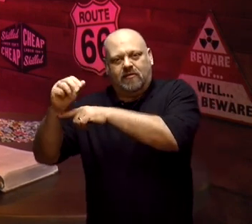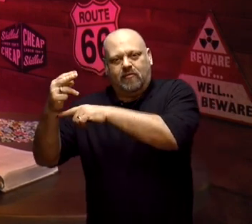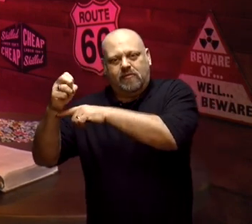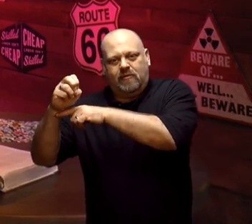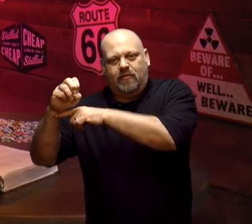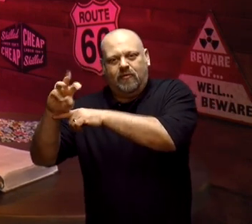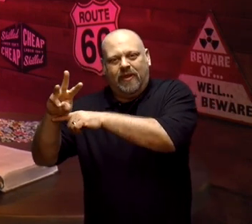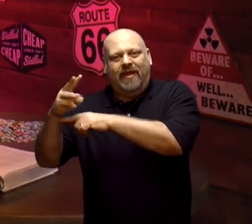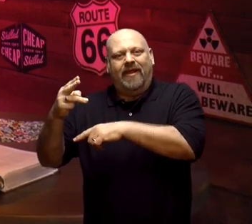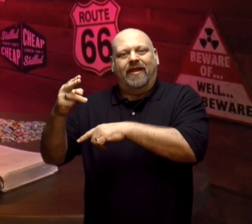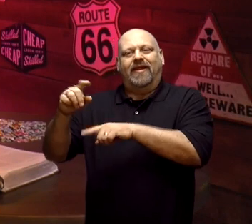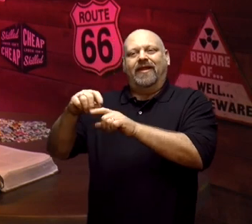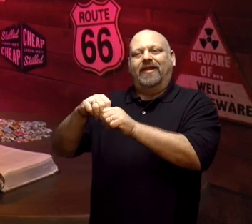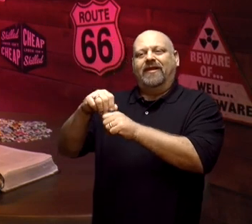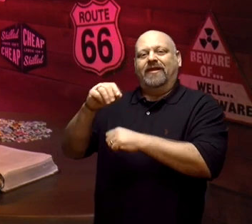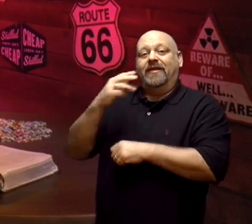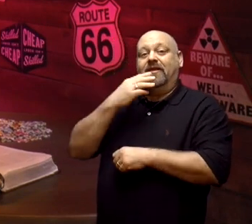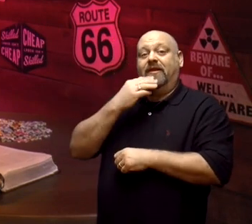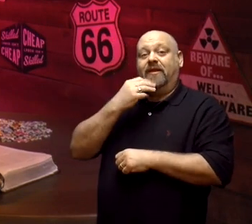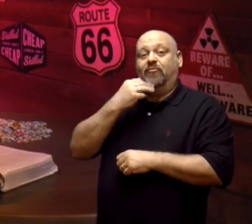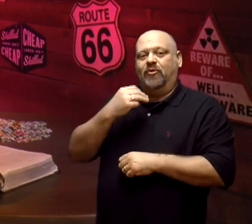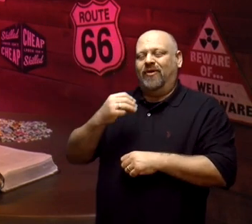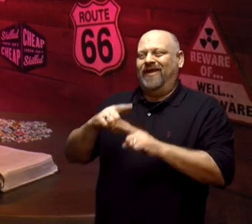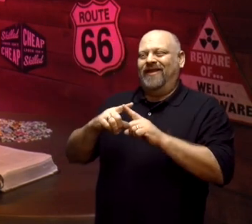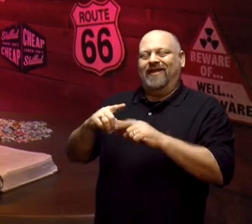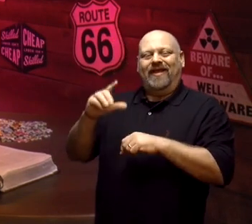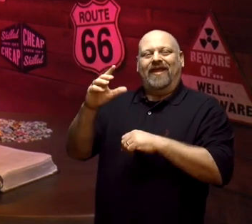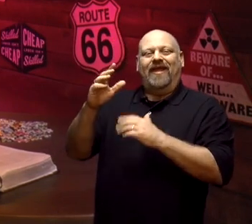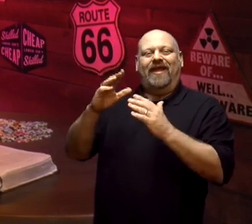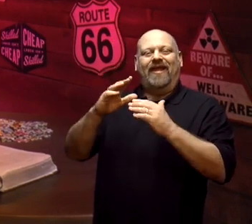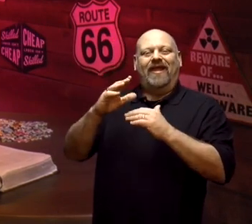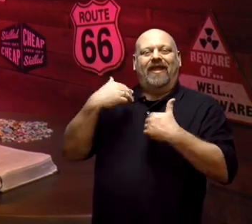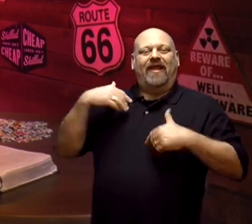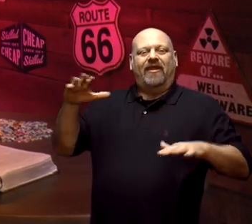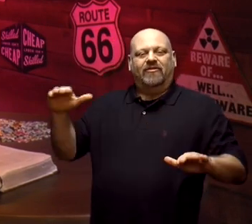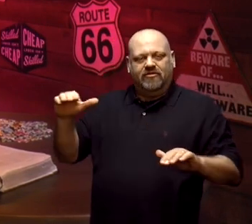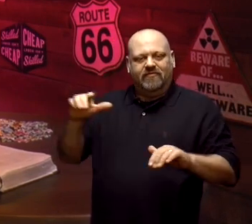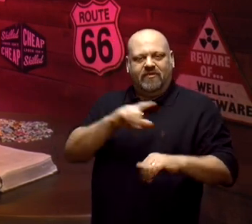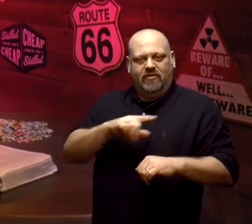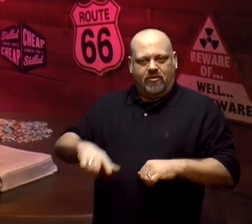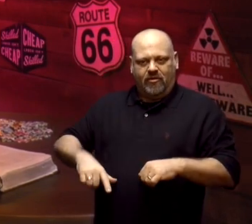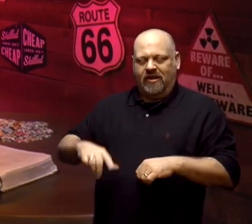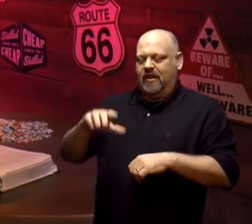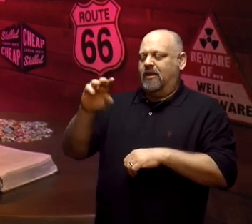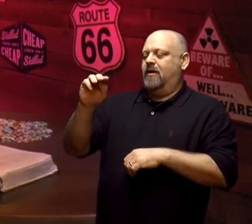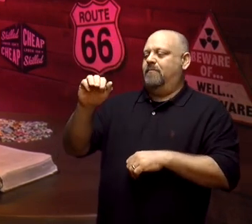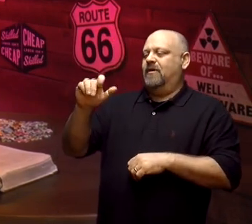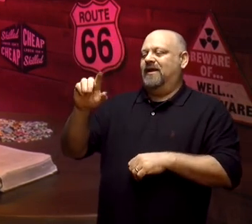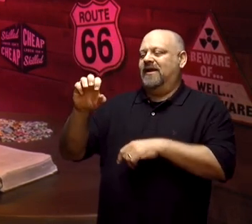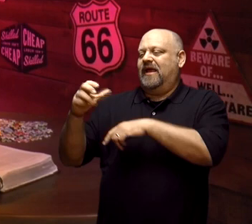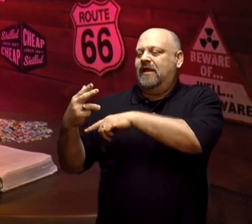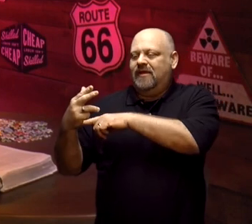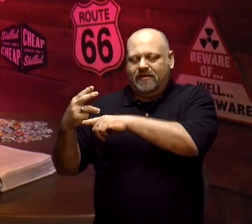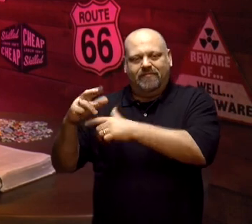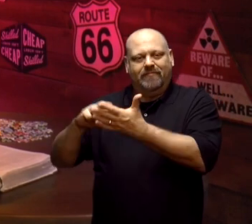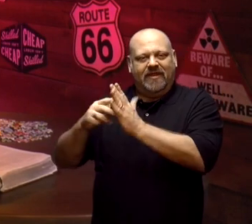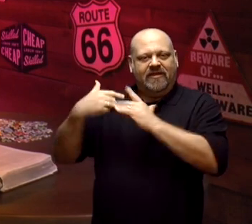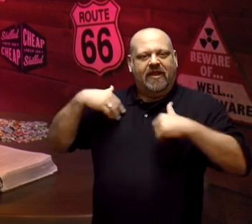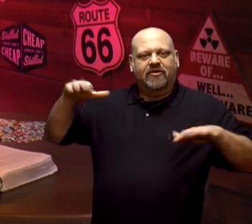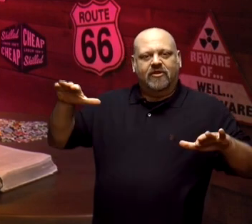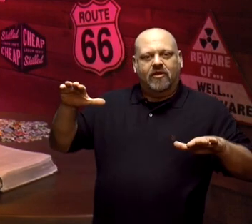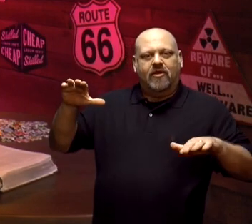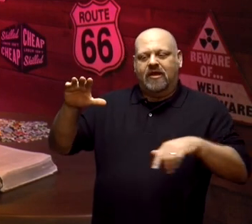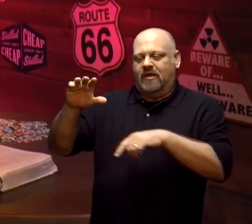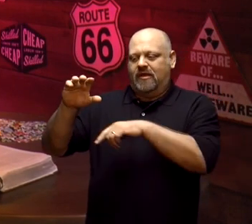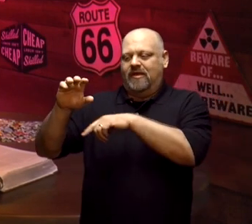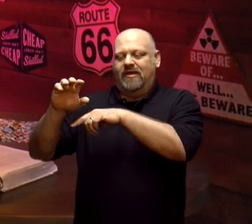angel of the Lord. Now, Melech means angel, and Melech Elohim is an angel of God. But this